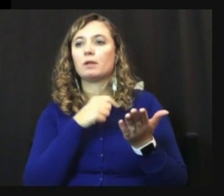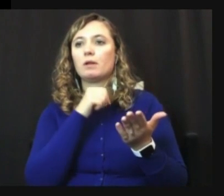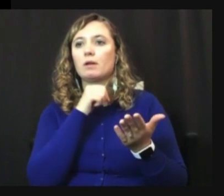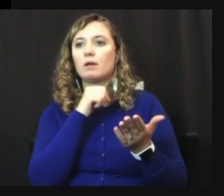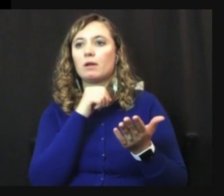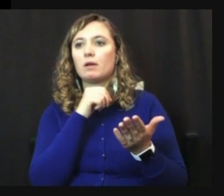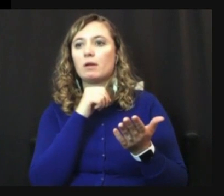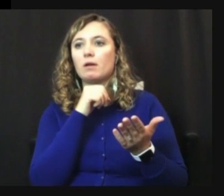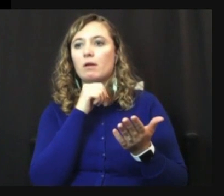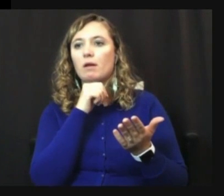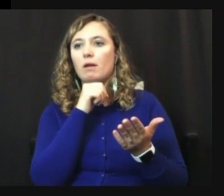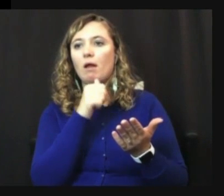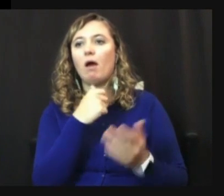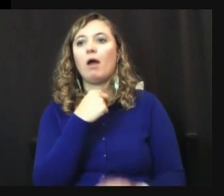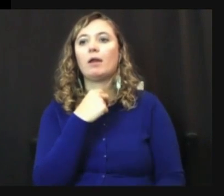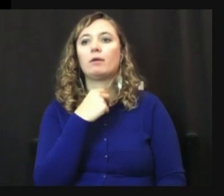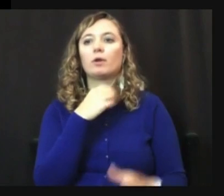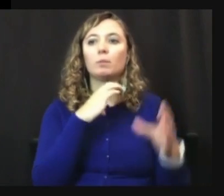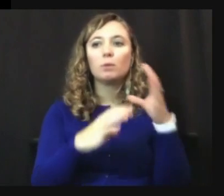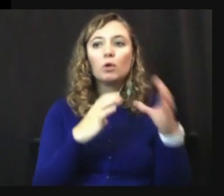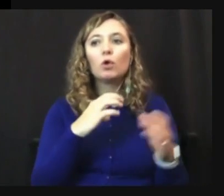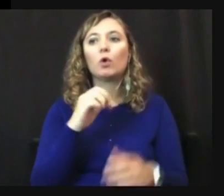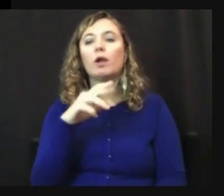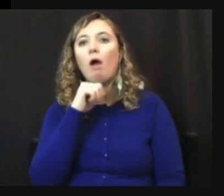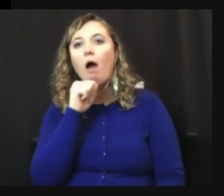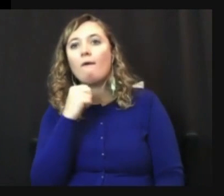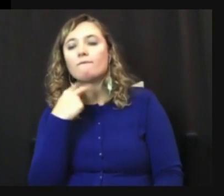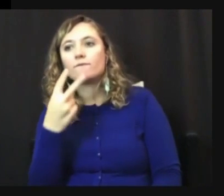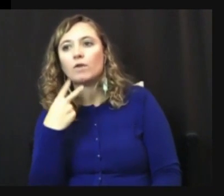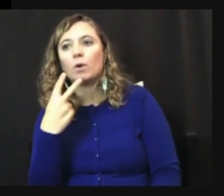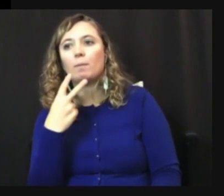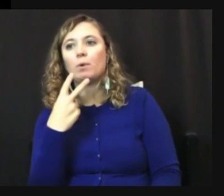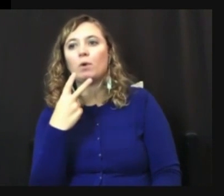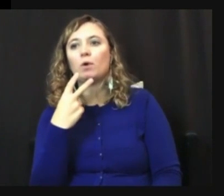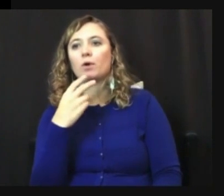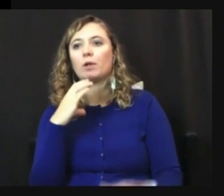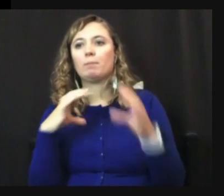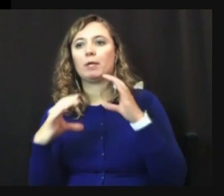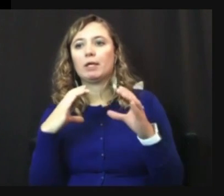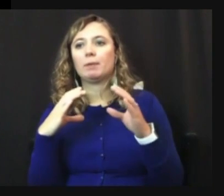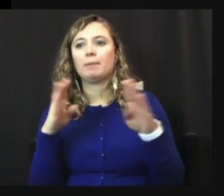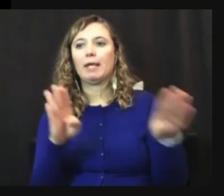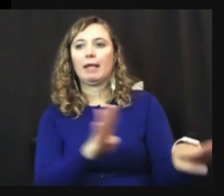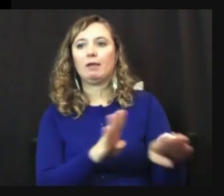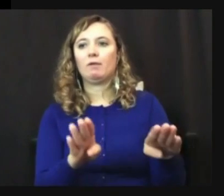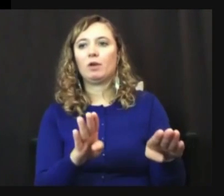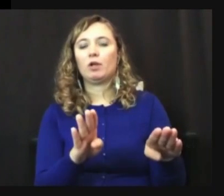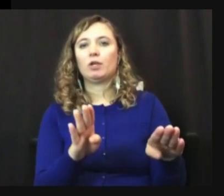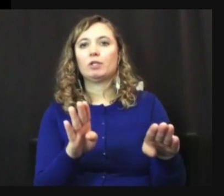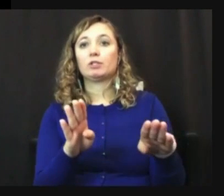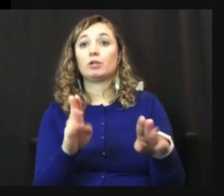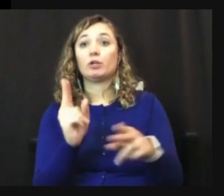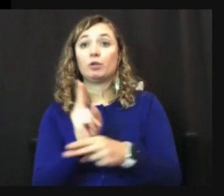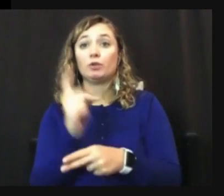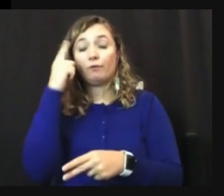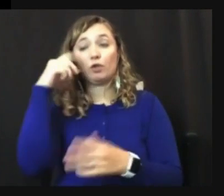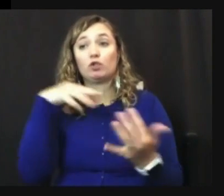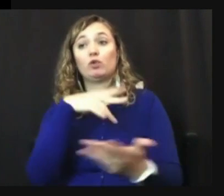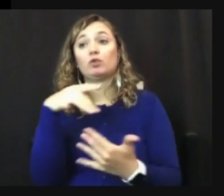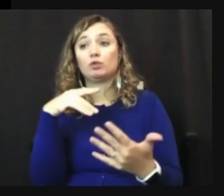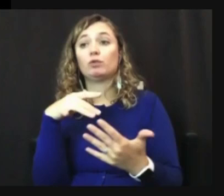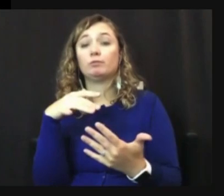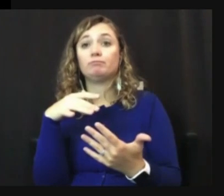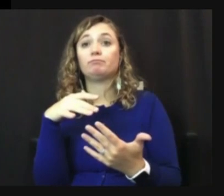social interaction, from poorly integrated verbal and non-verbal communication. And this